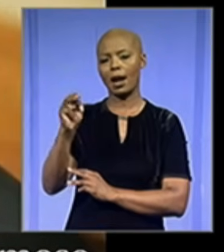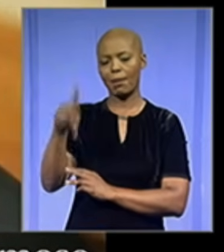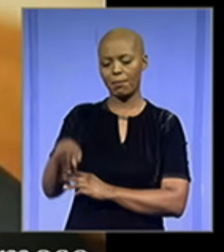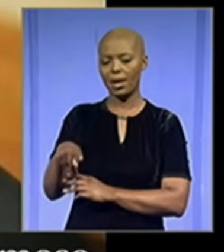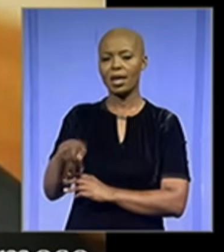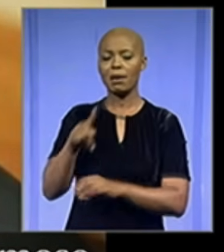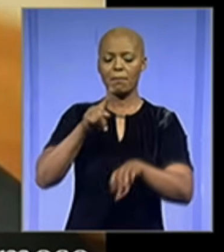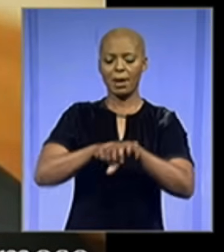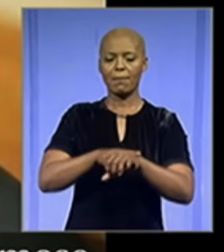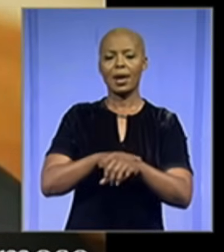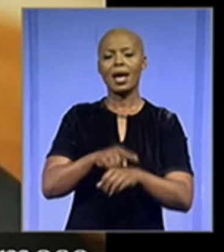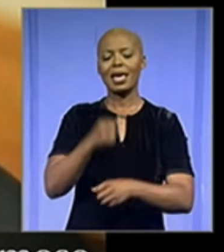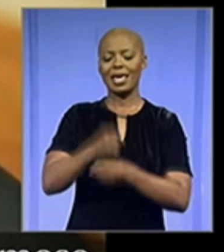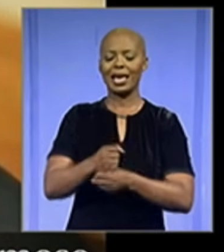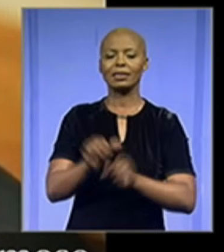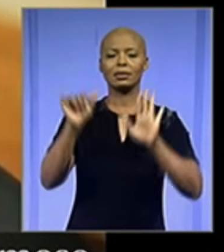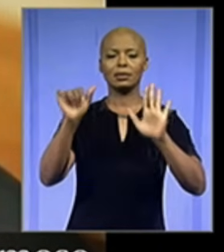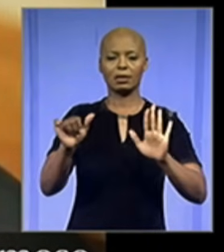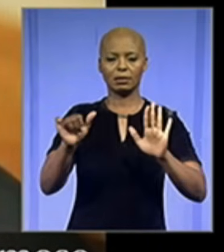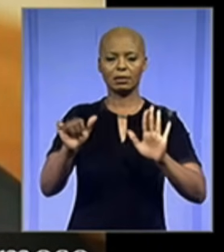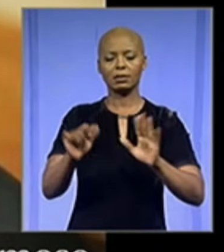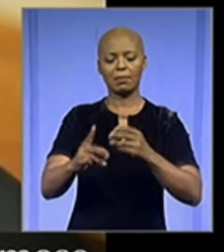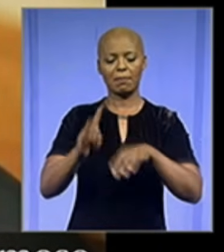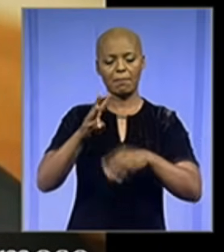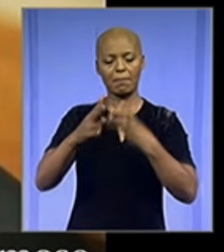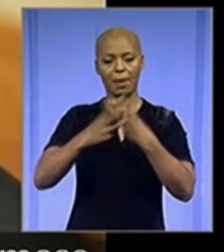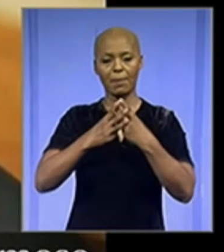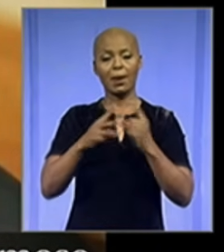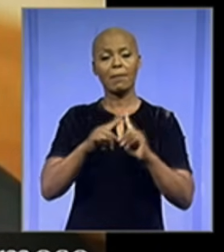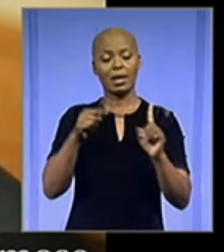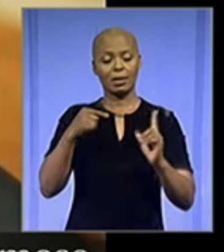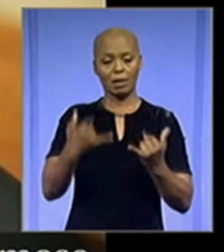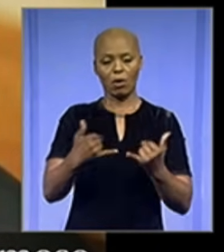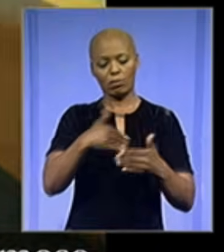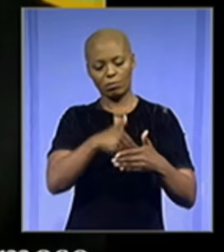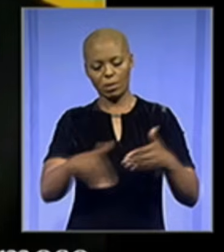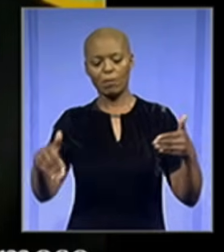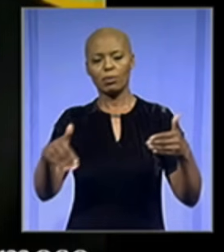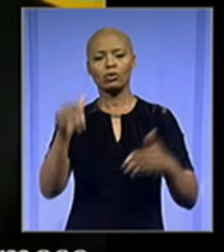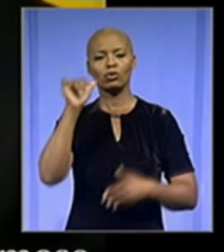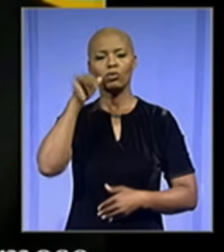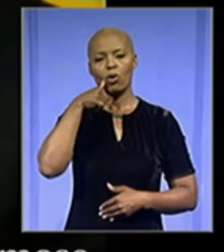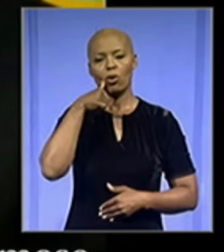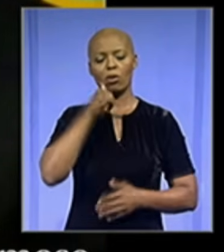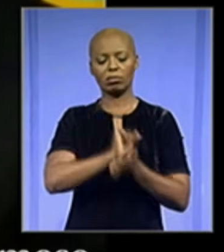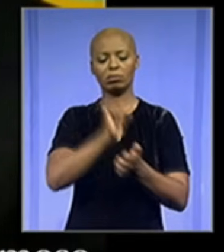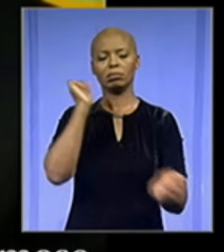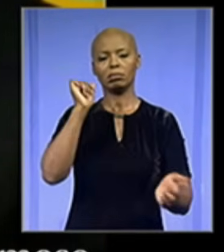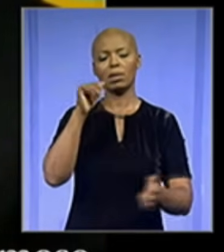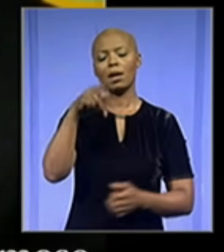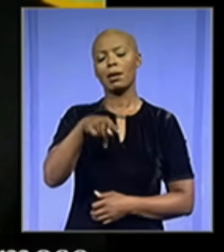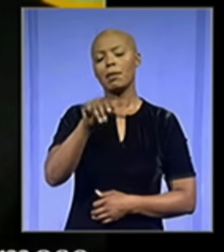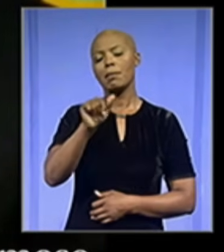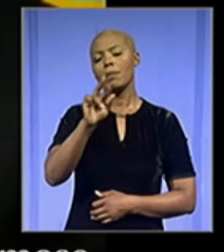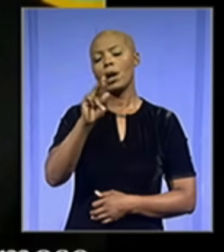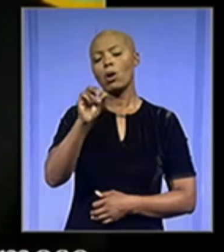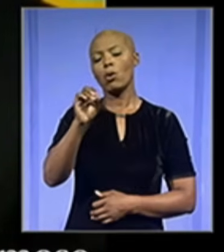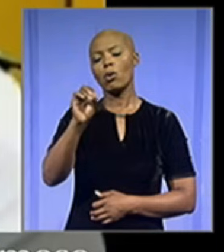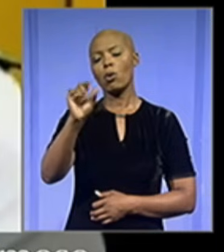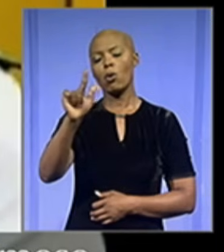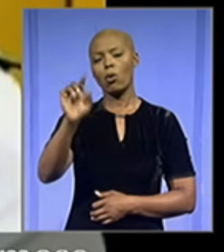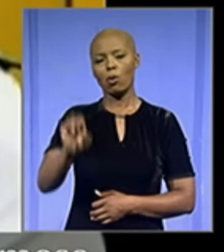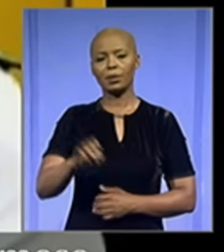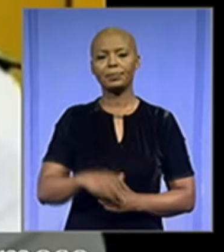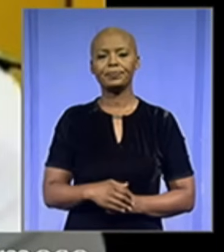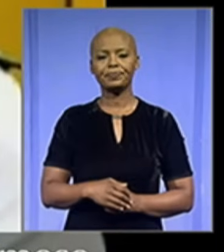imprisonment. Pistorius jaanong o tlile go gololwa ka moso ka parola. Mr. Pistorius shall be admitted into the system